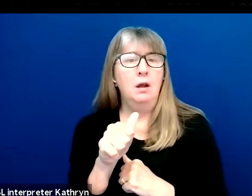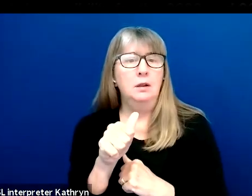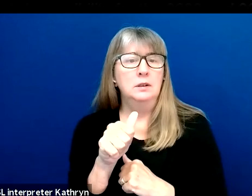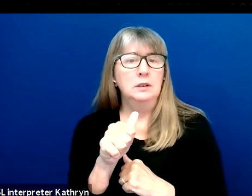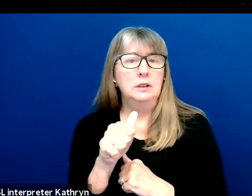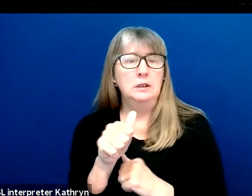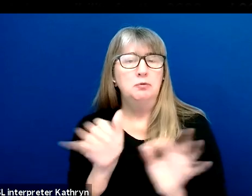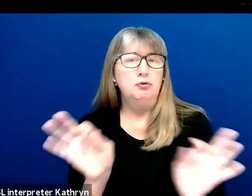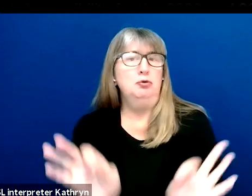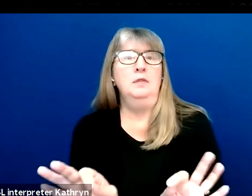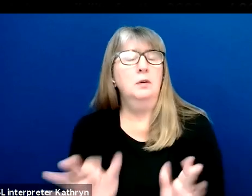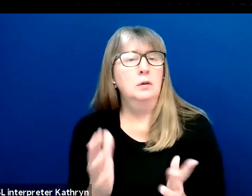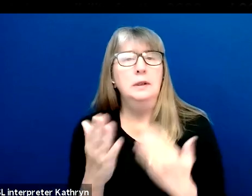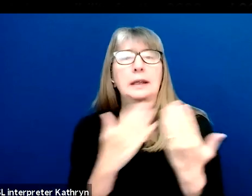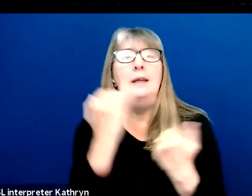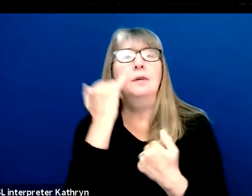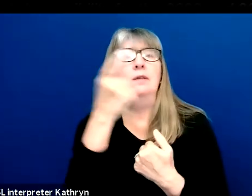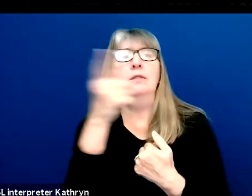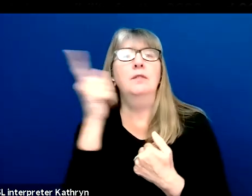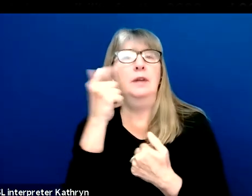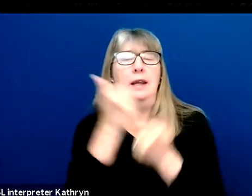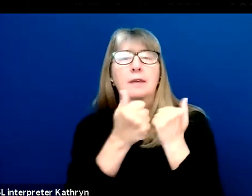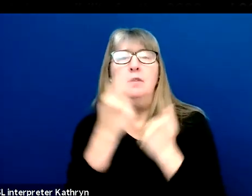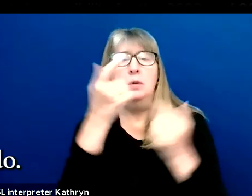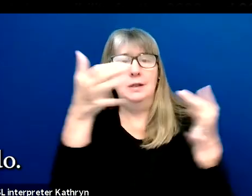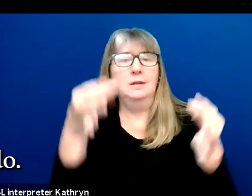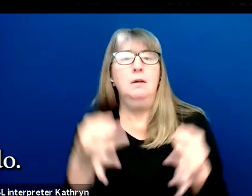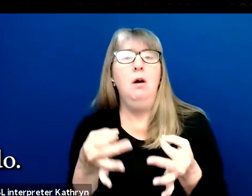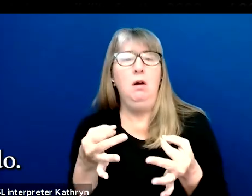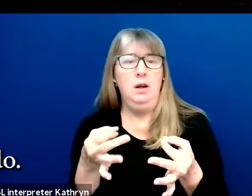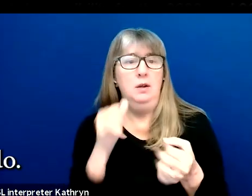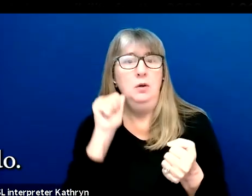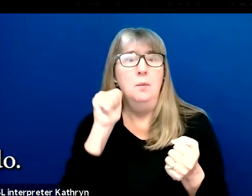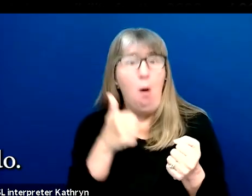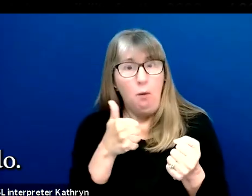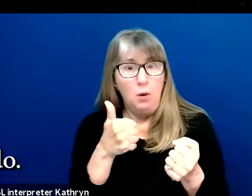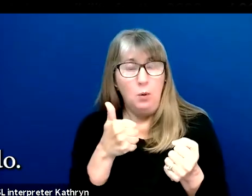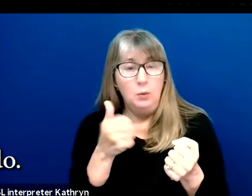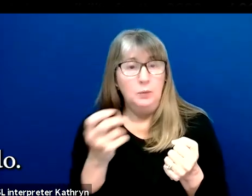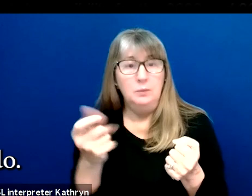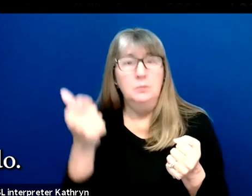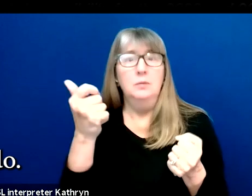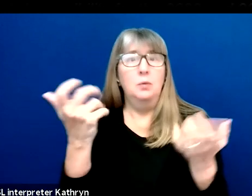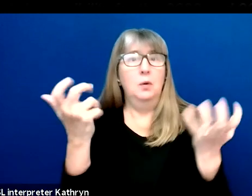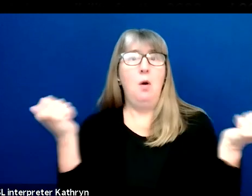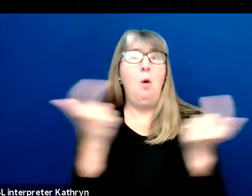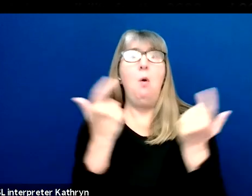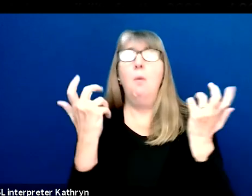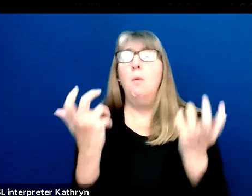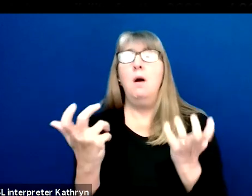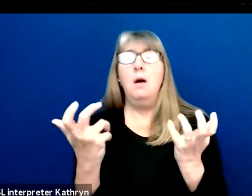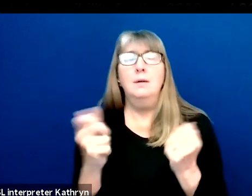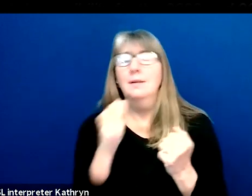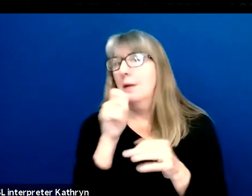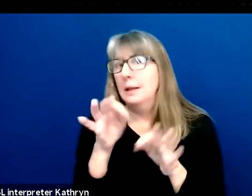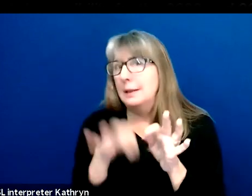trivial. Even if everybody decided tomorrow that this is something we all want to do, it's not simple